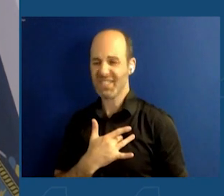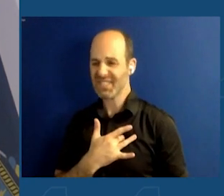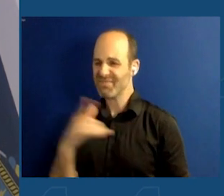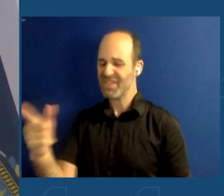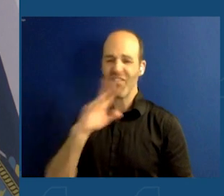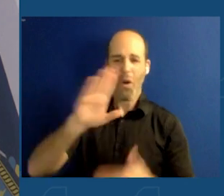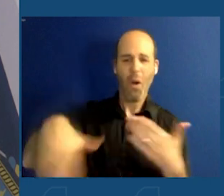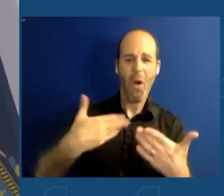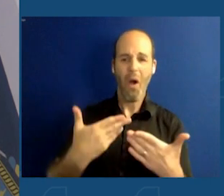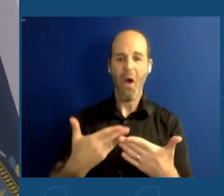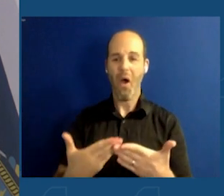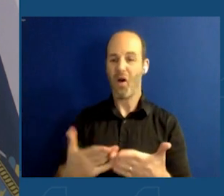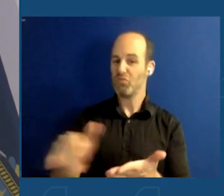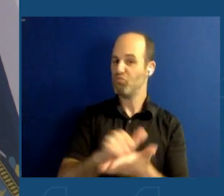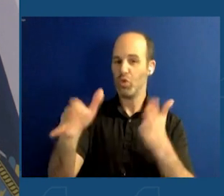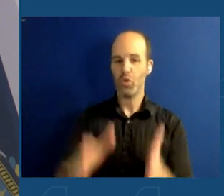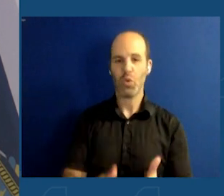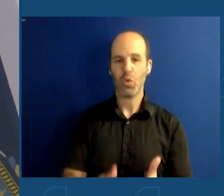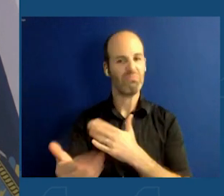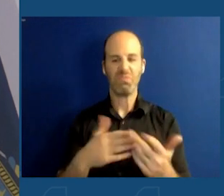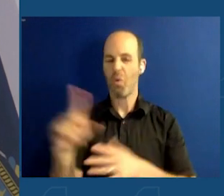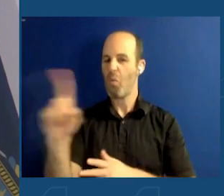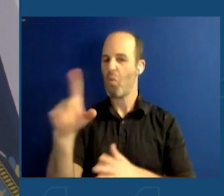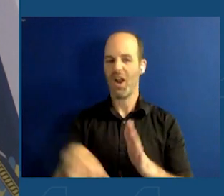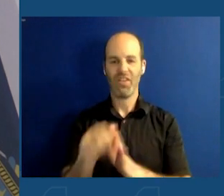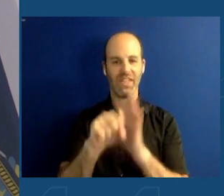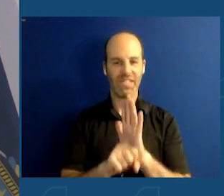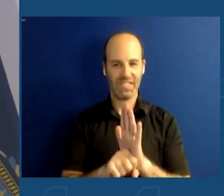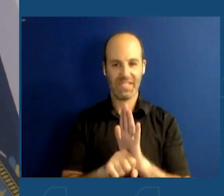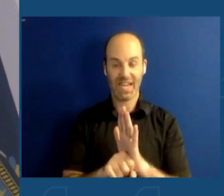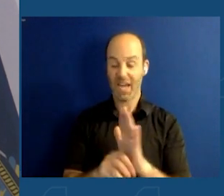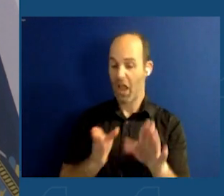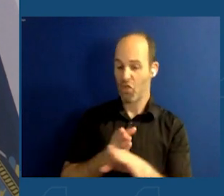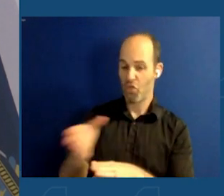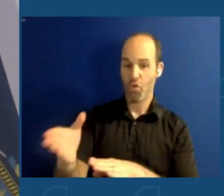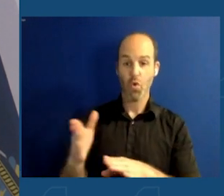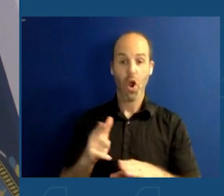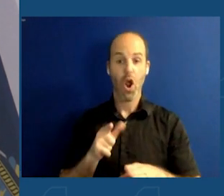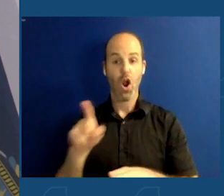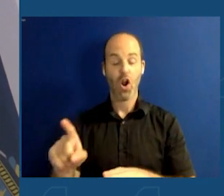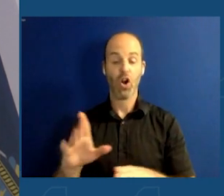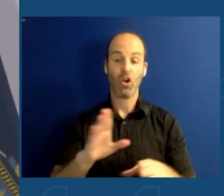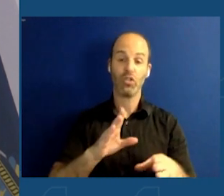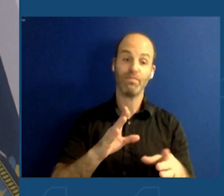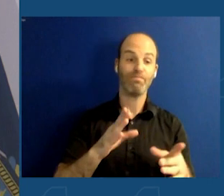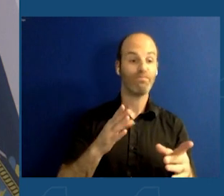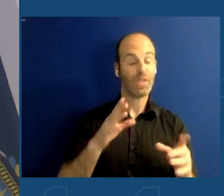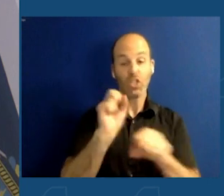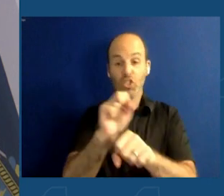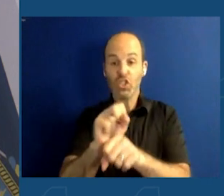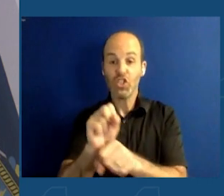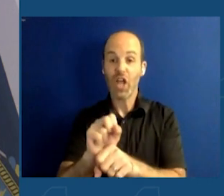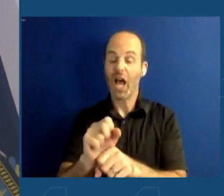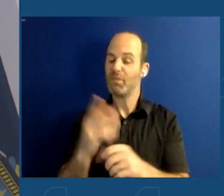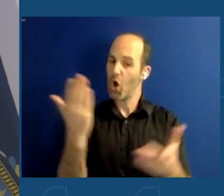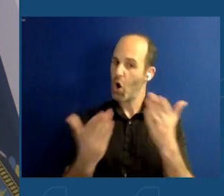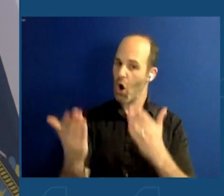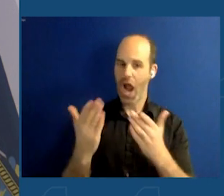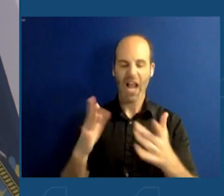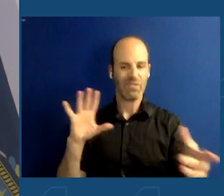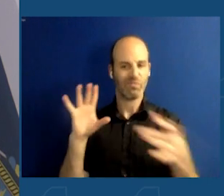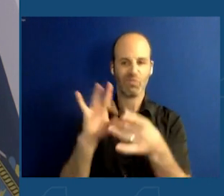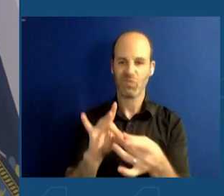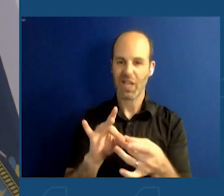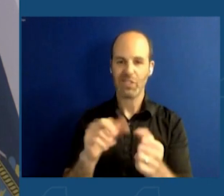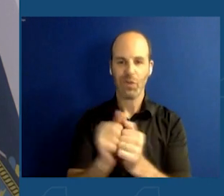no matter where they live. She certainly, through her career in public service, has put her hands to larger service, and her